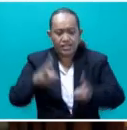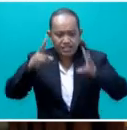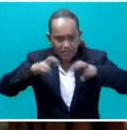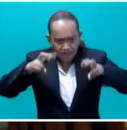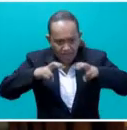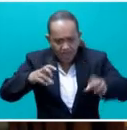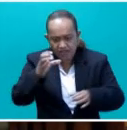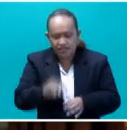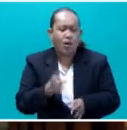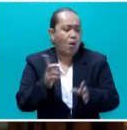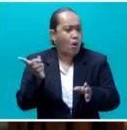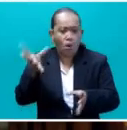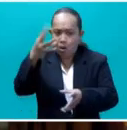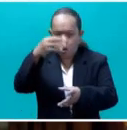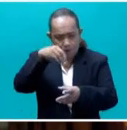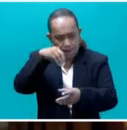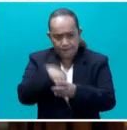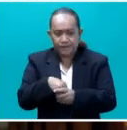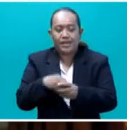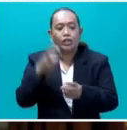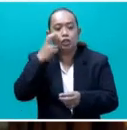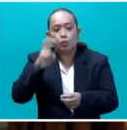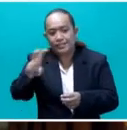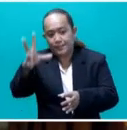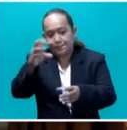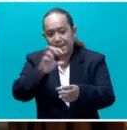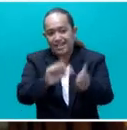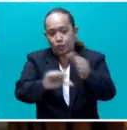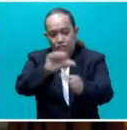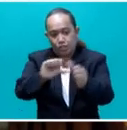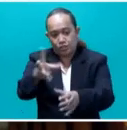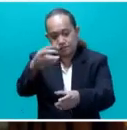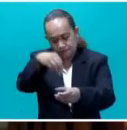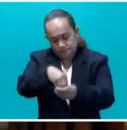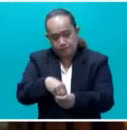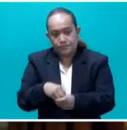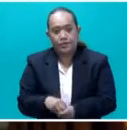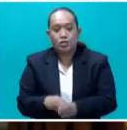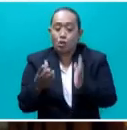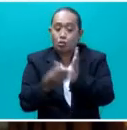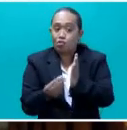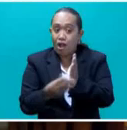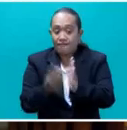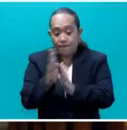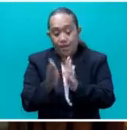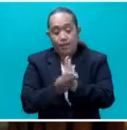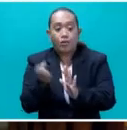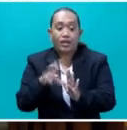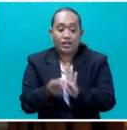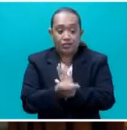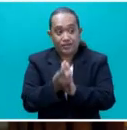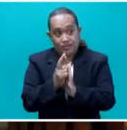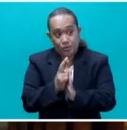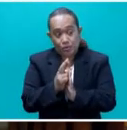provinces, developers, and Tourism Association. Mr. Speaker, sir, the draft bill was also reviewed by the